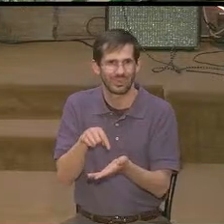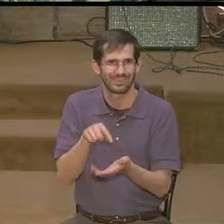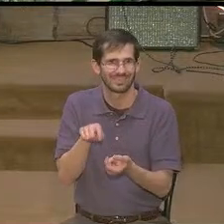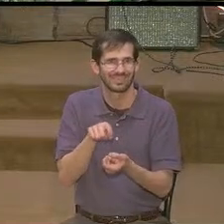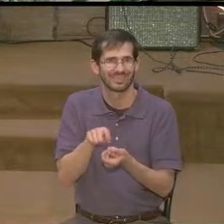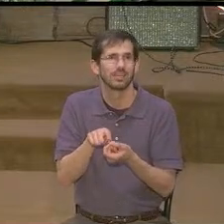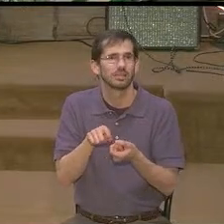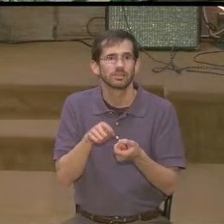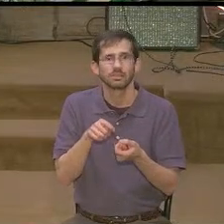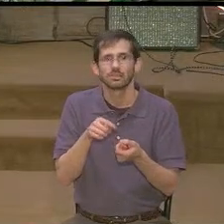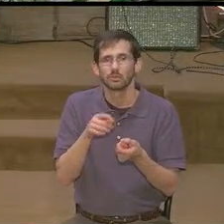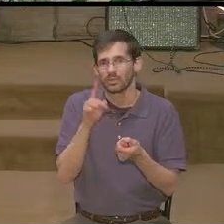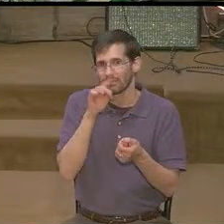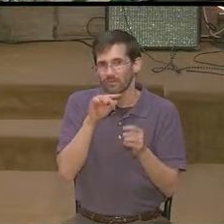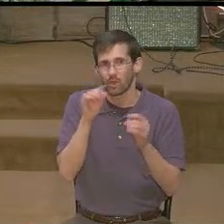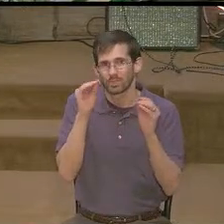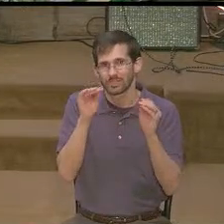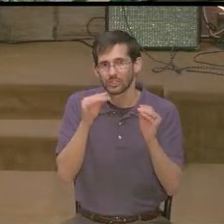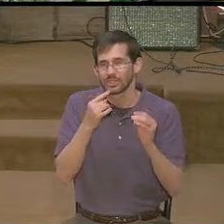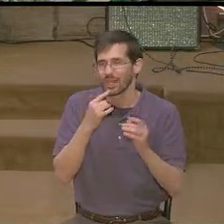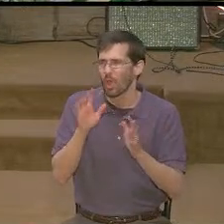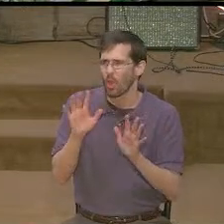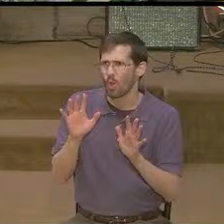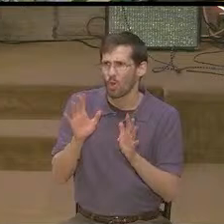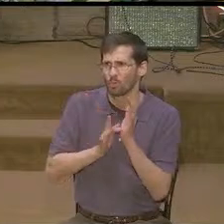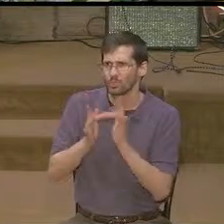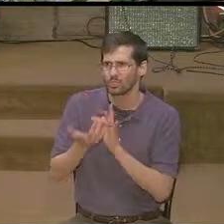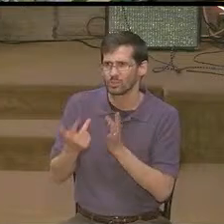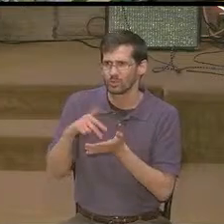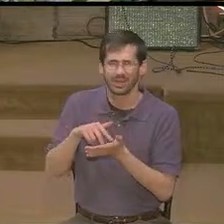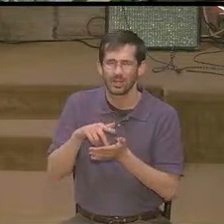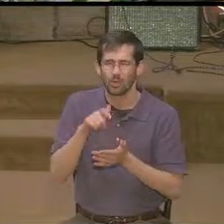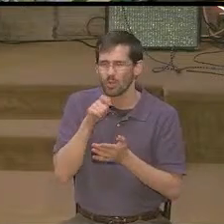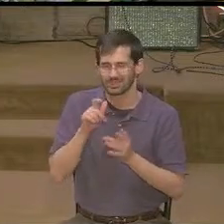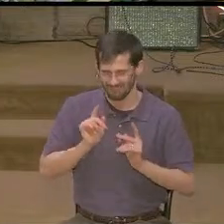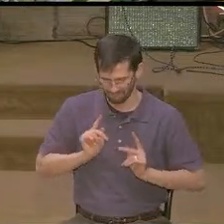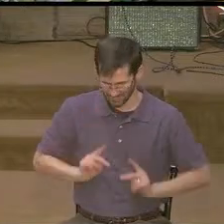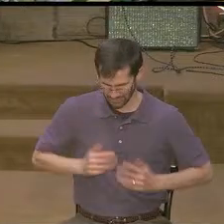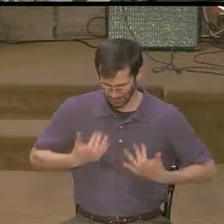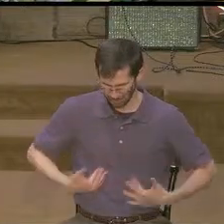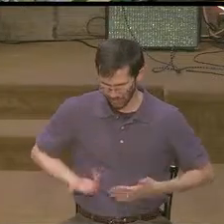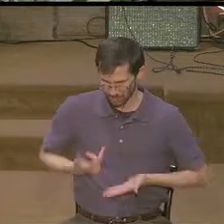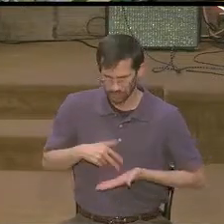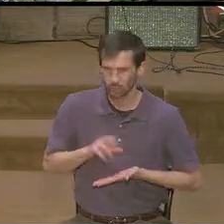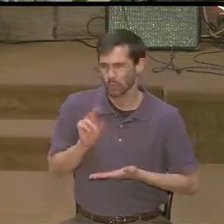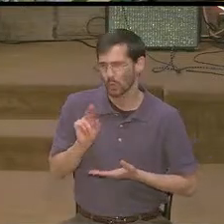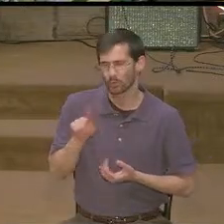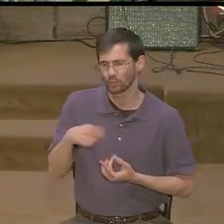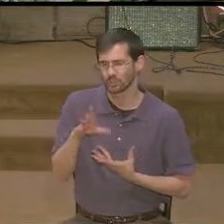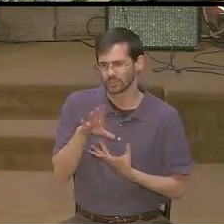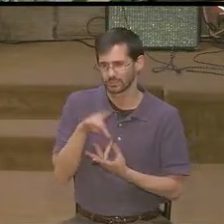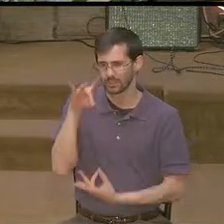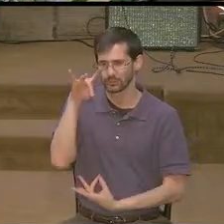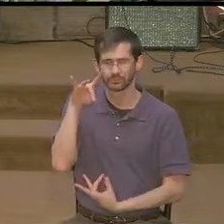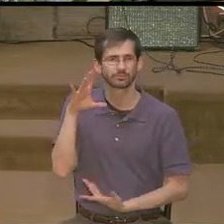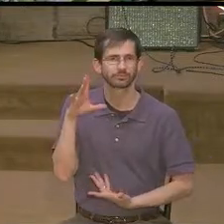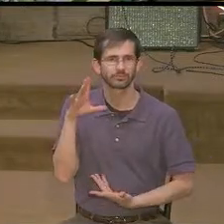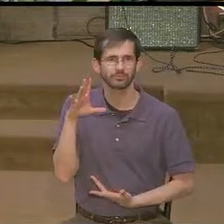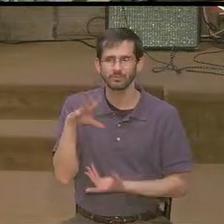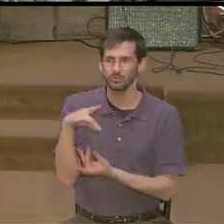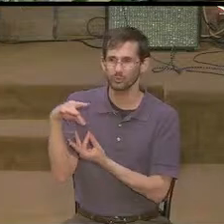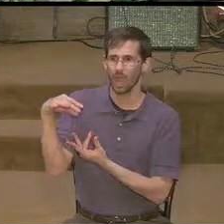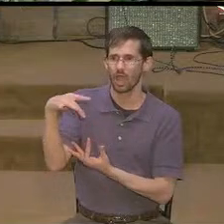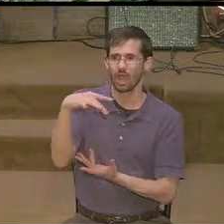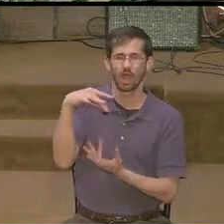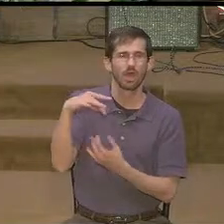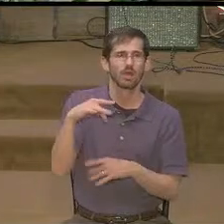he rose from the grave, that he really didn't rise physically, that he rose as a spirit, and he really didn't walk.